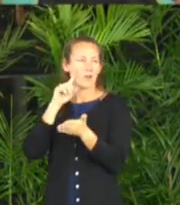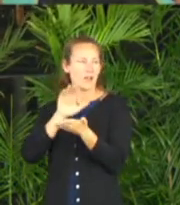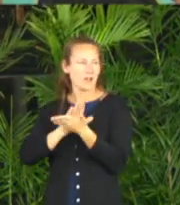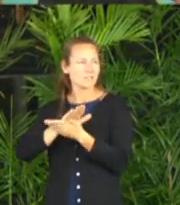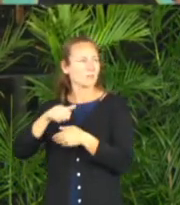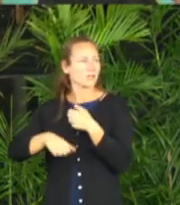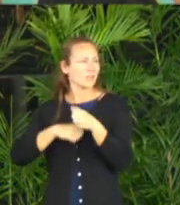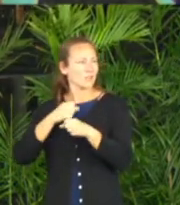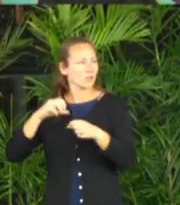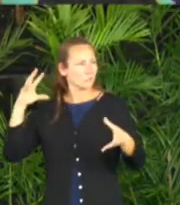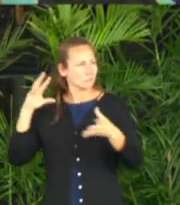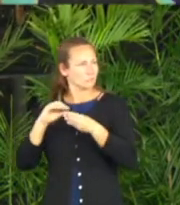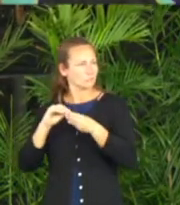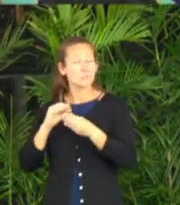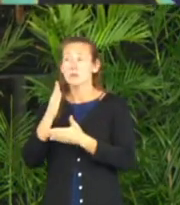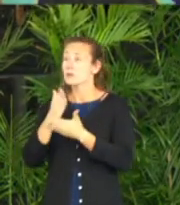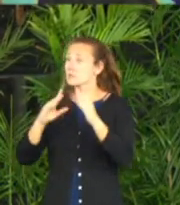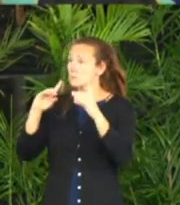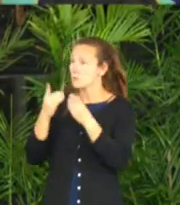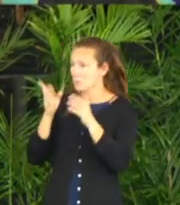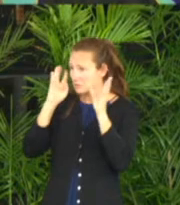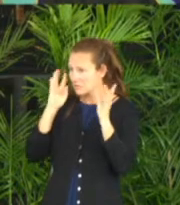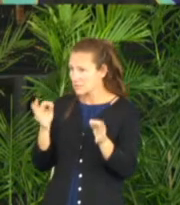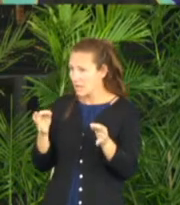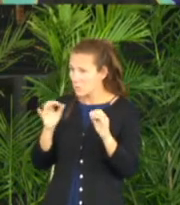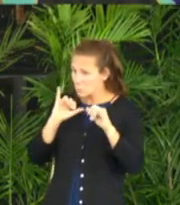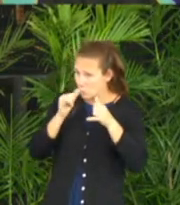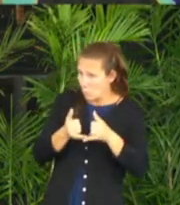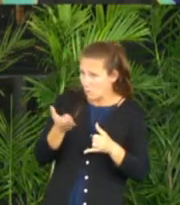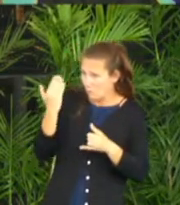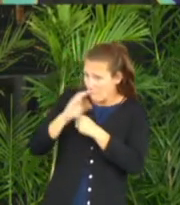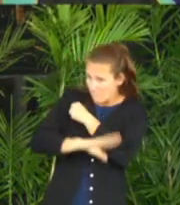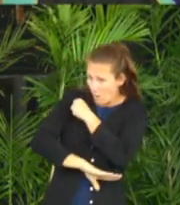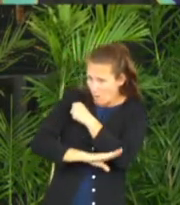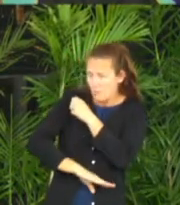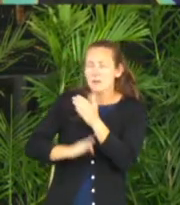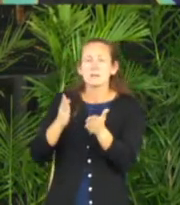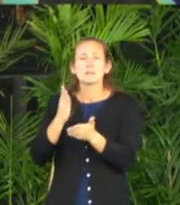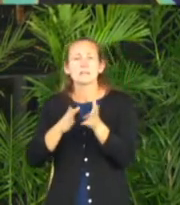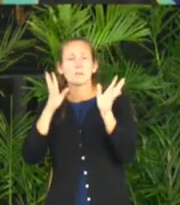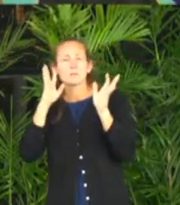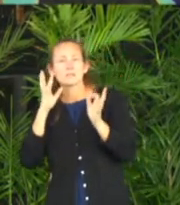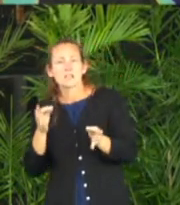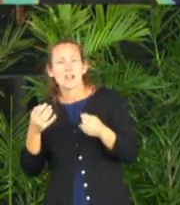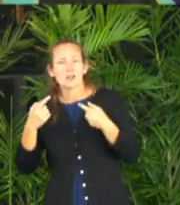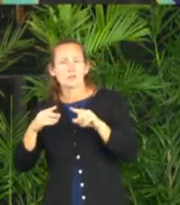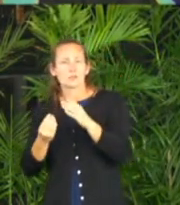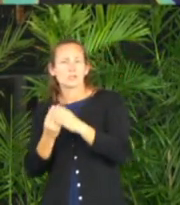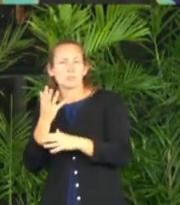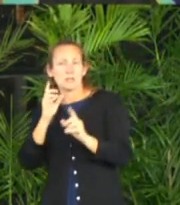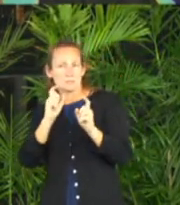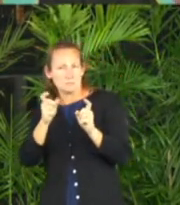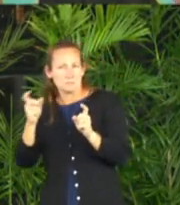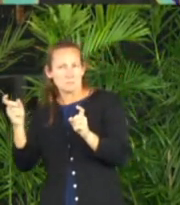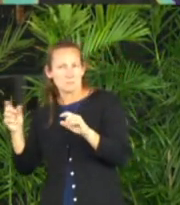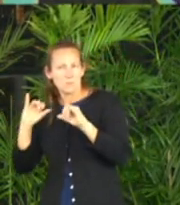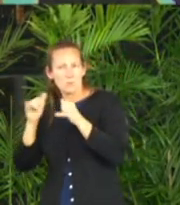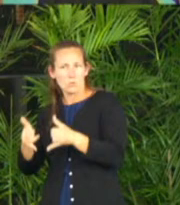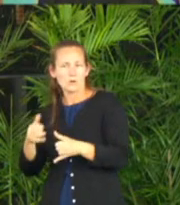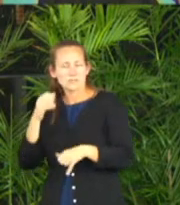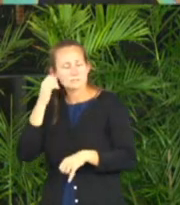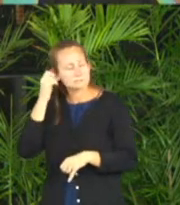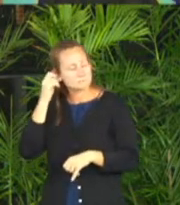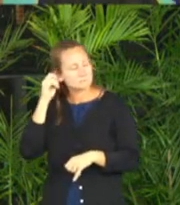year. Some departments chose to make awards in the fall. Other departments elected to make their awards in the spring. As